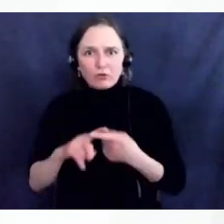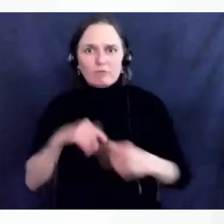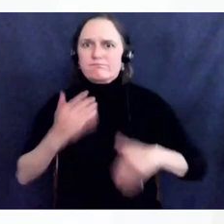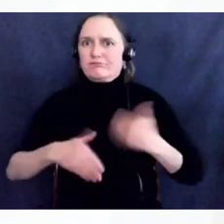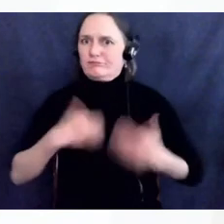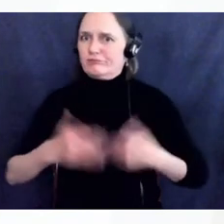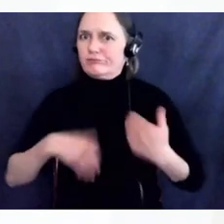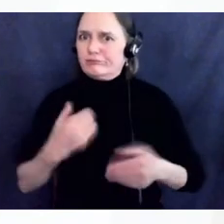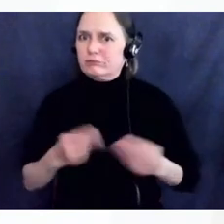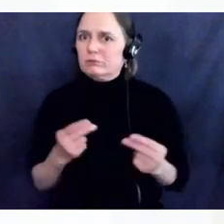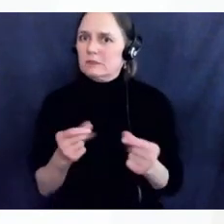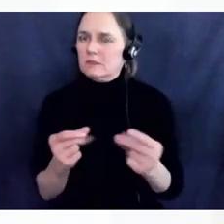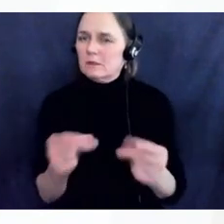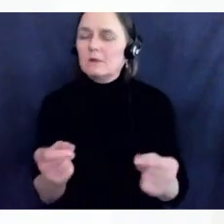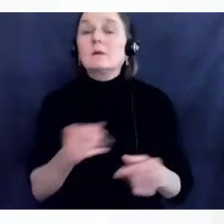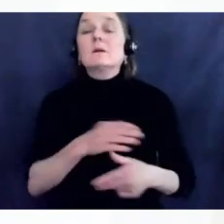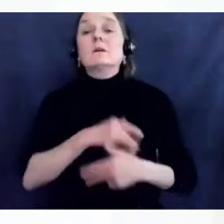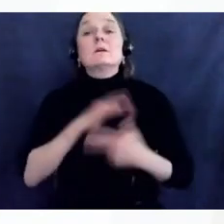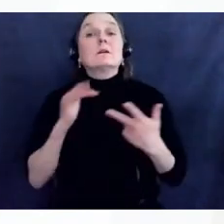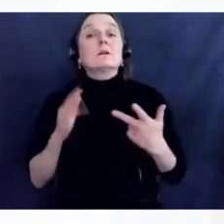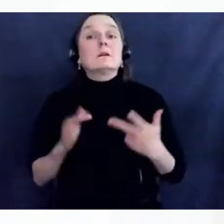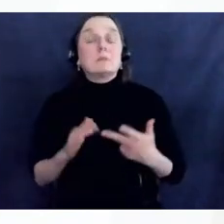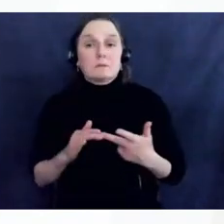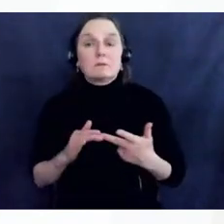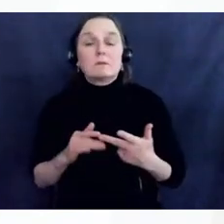been submitted by the University of Washington community.